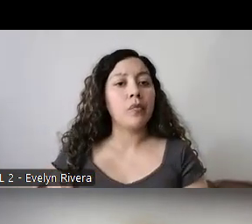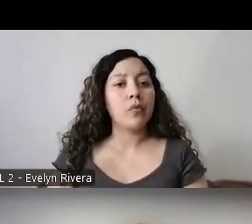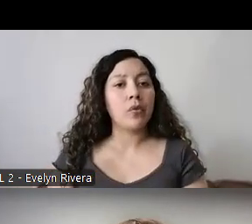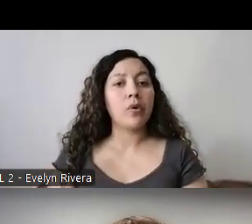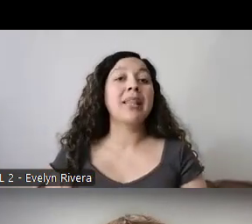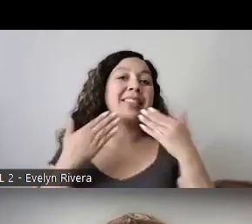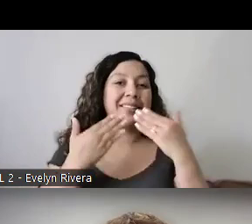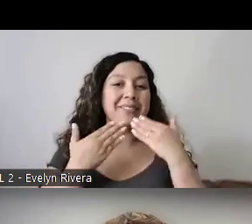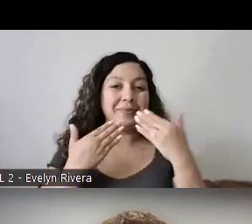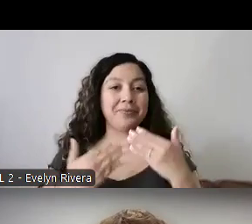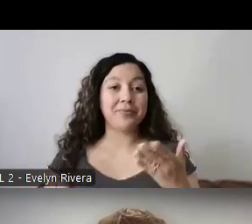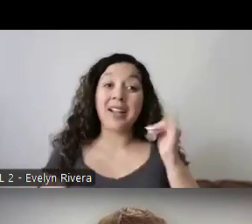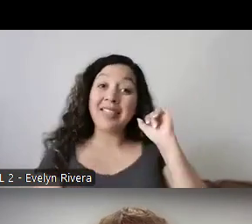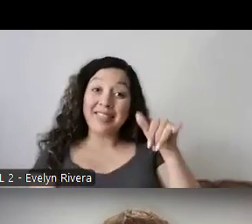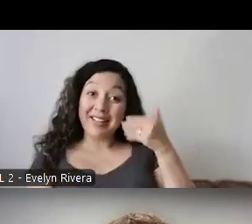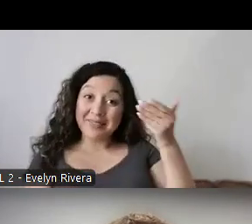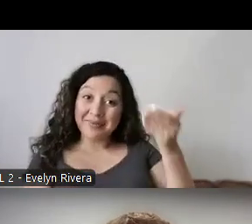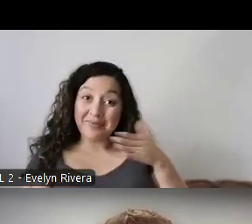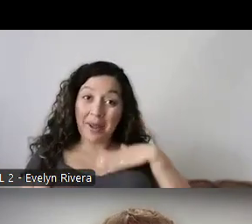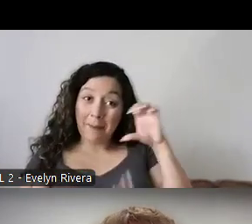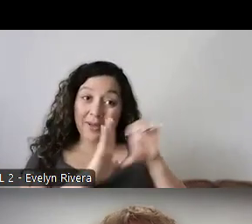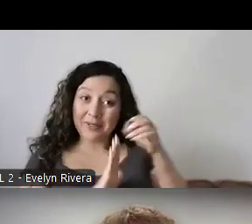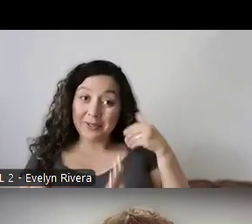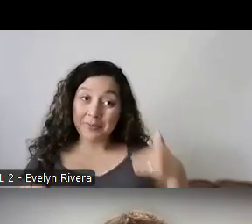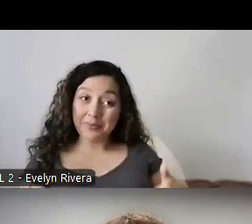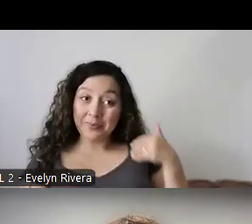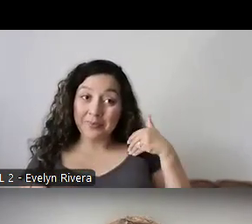Thank you. And this is me many years ago.